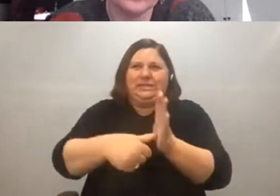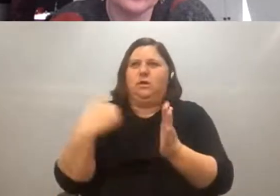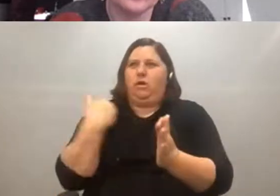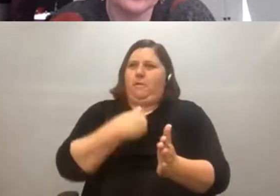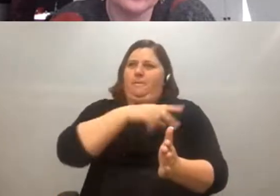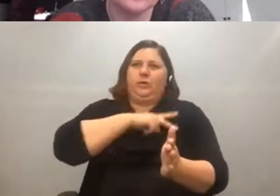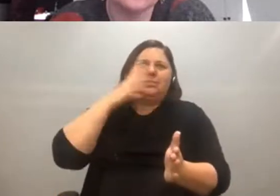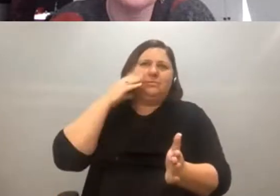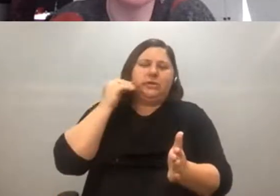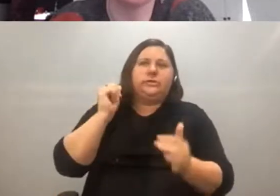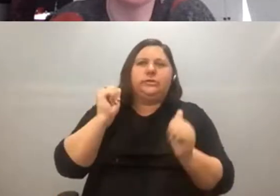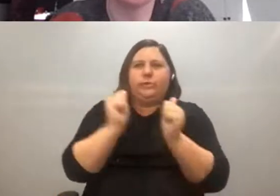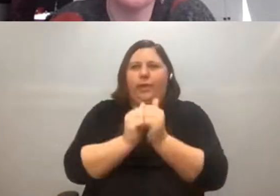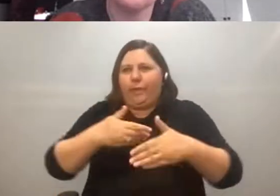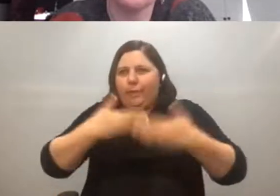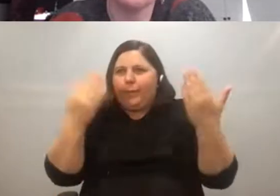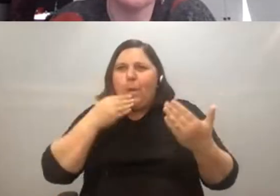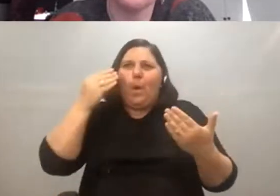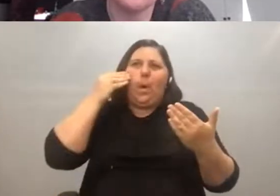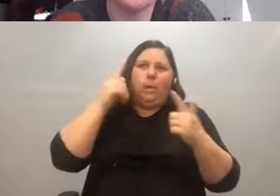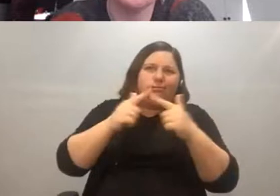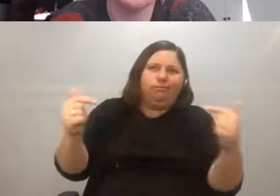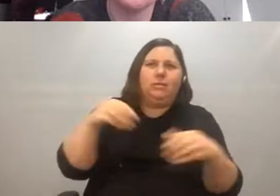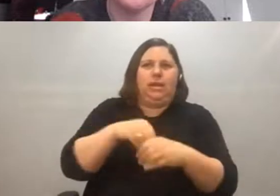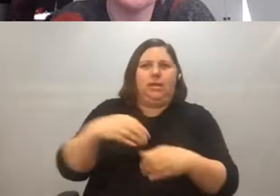with houselessness etc in the application